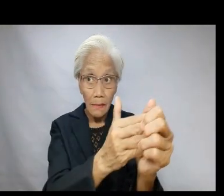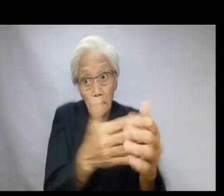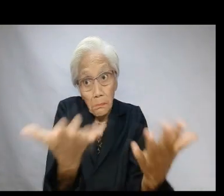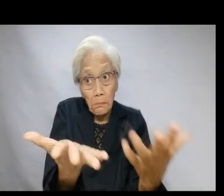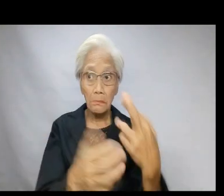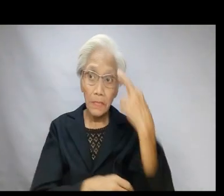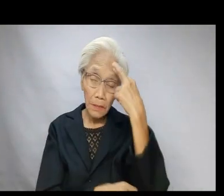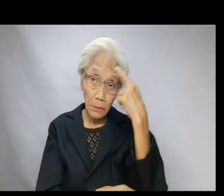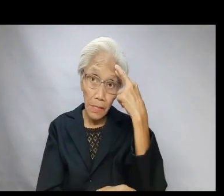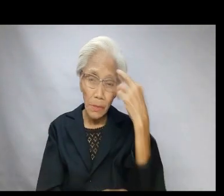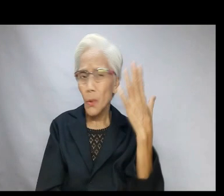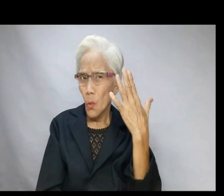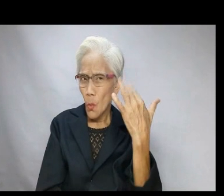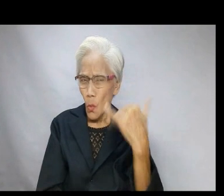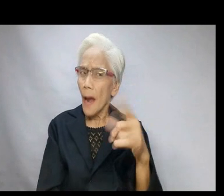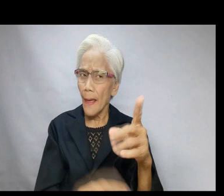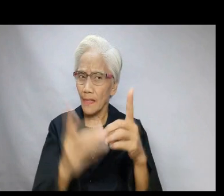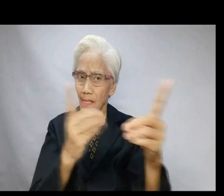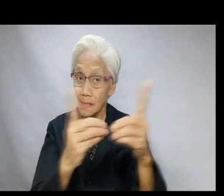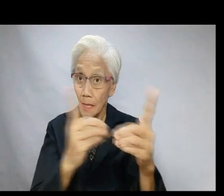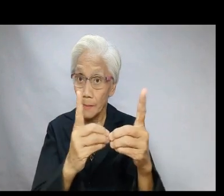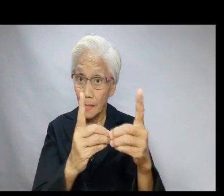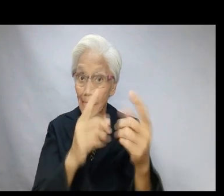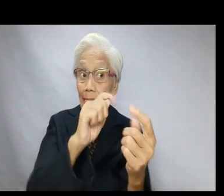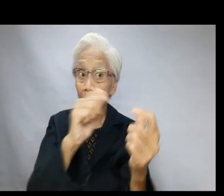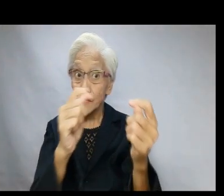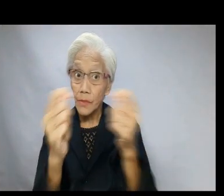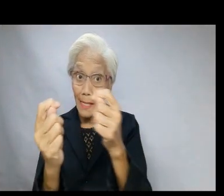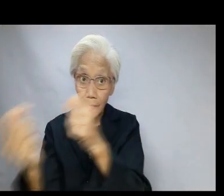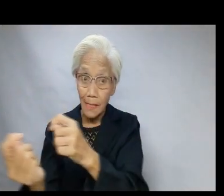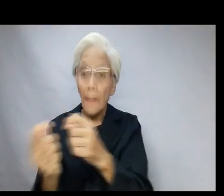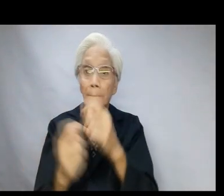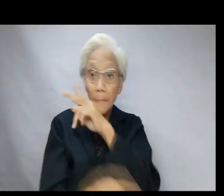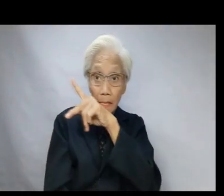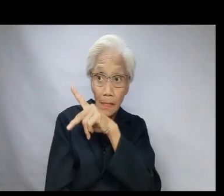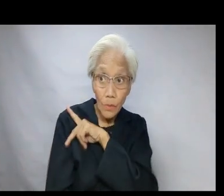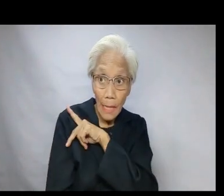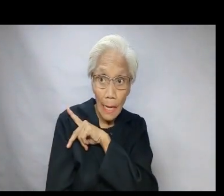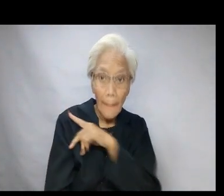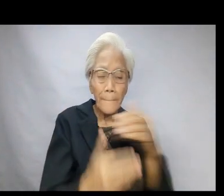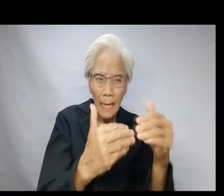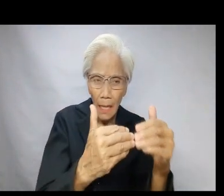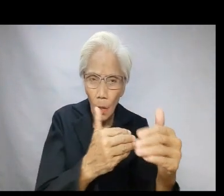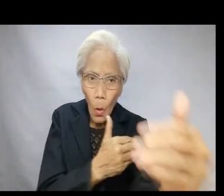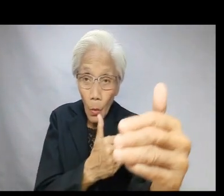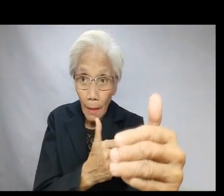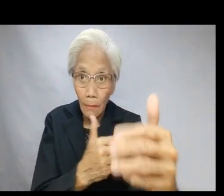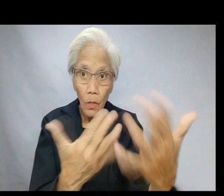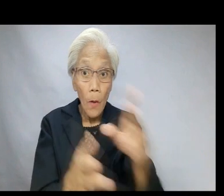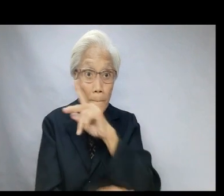his spiritual guidance. That is why I describe it as transpersonal, that